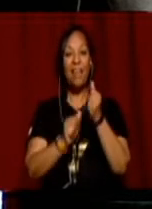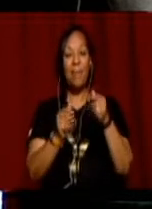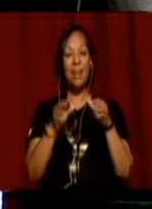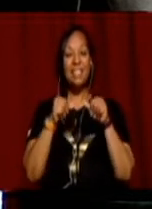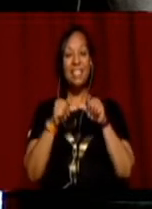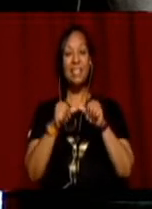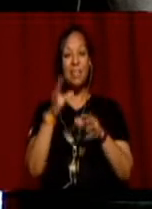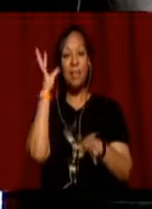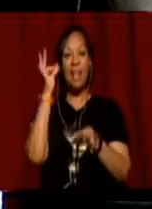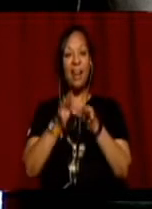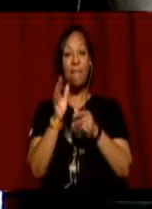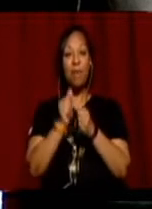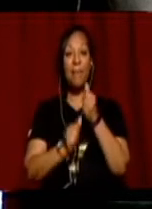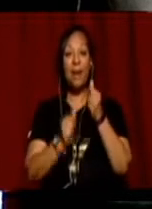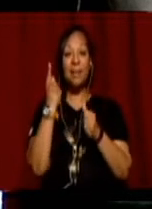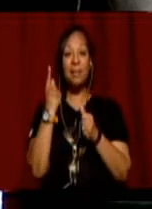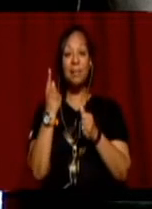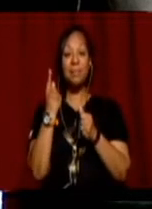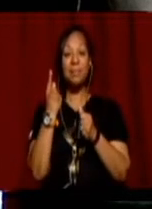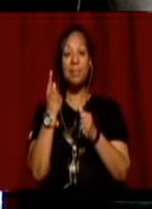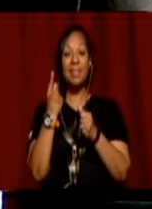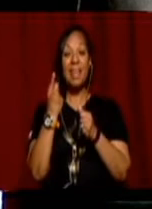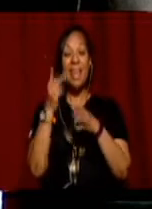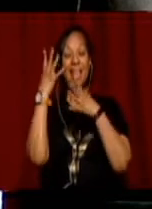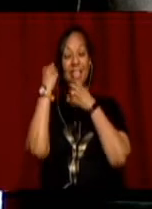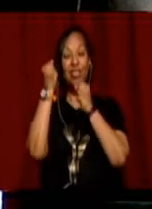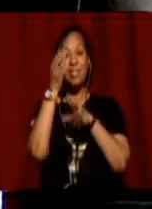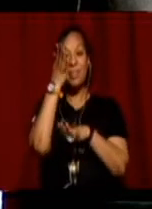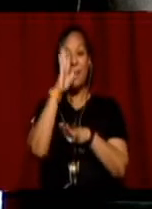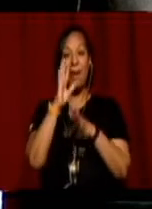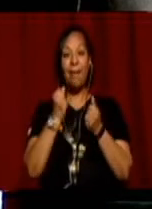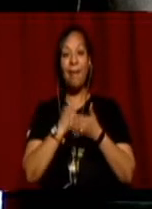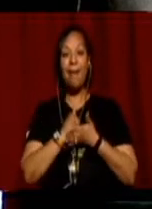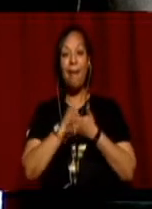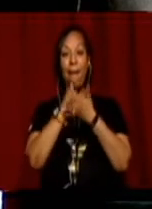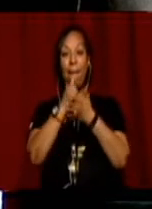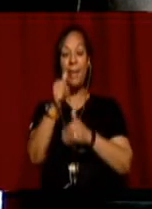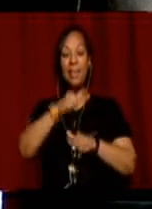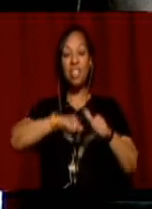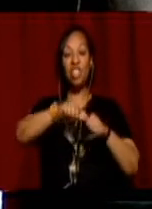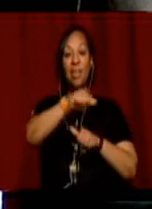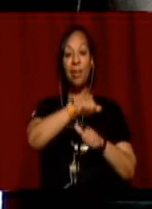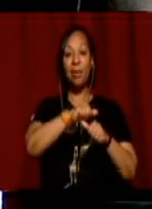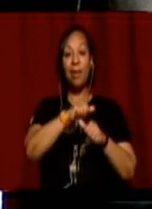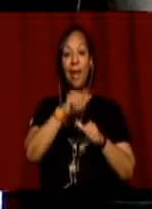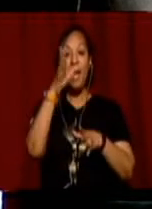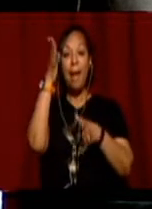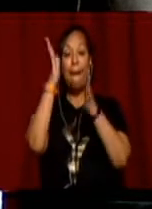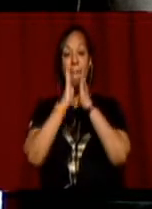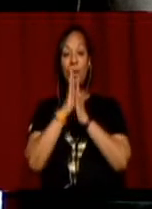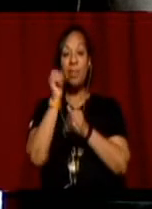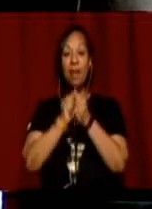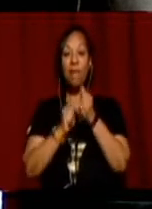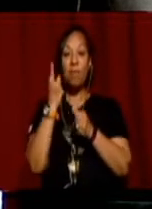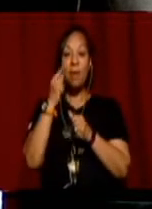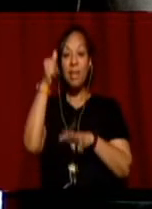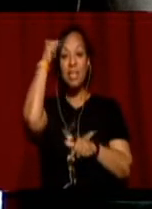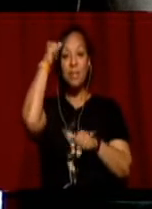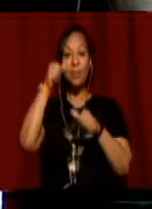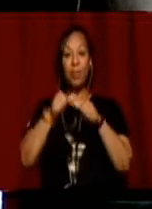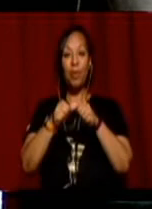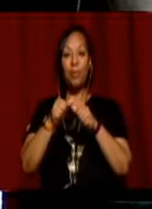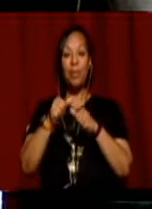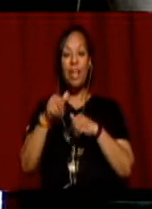I pray that everybody has been trusting God and helping each other. I pray that everybody has been remembering